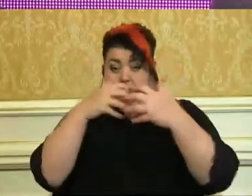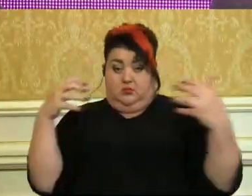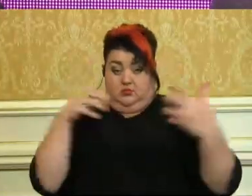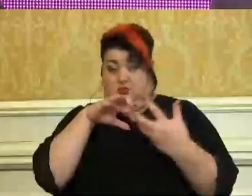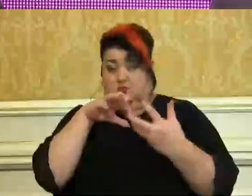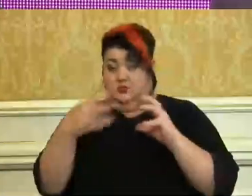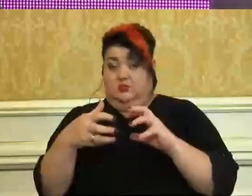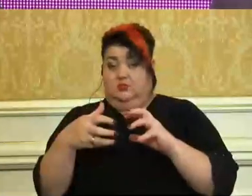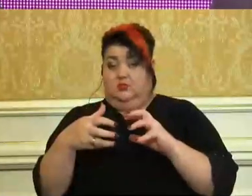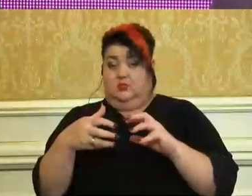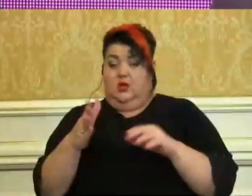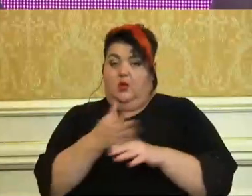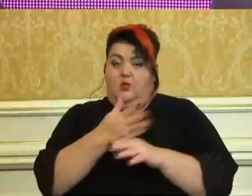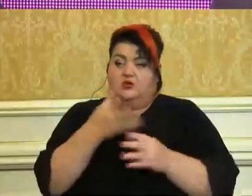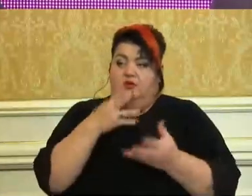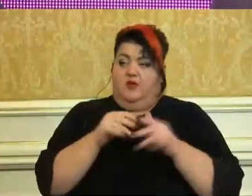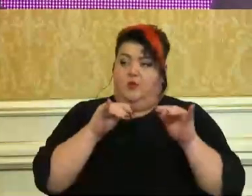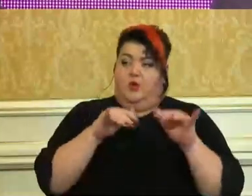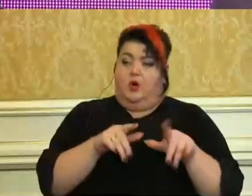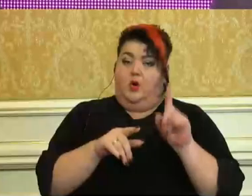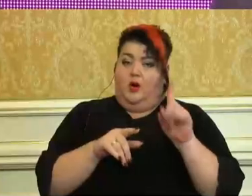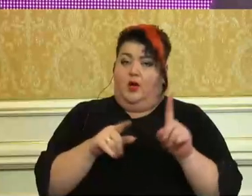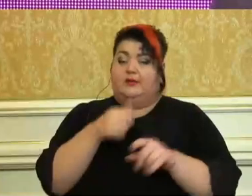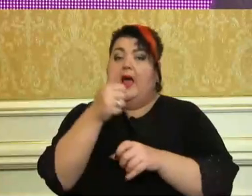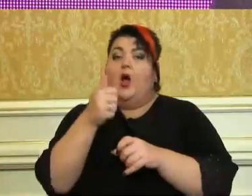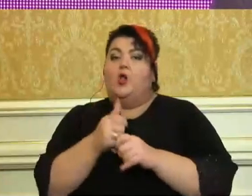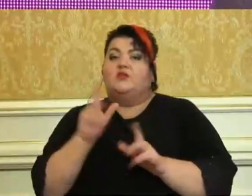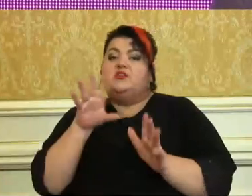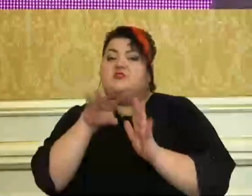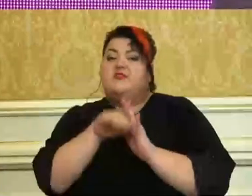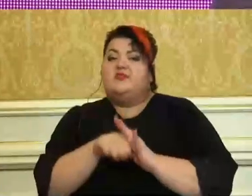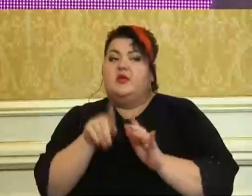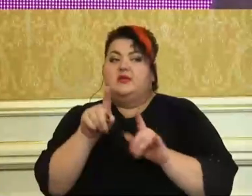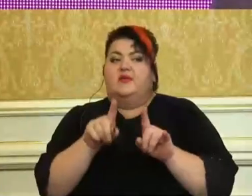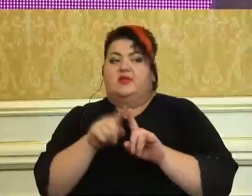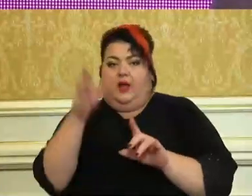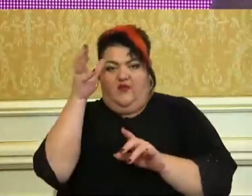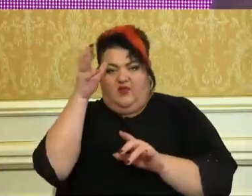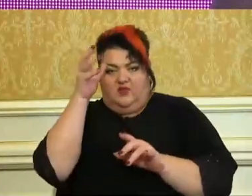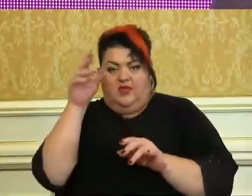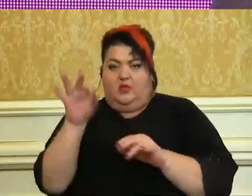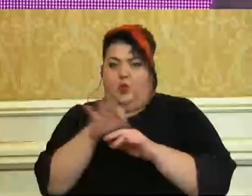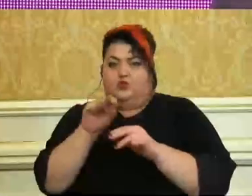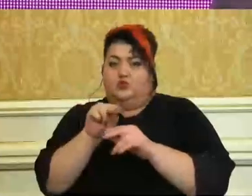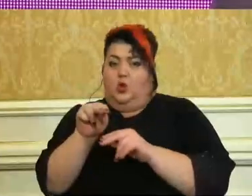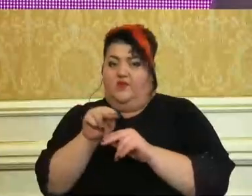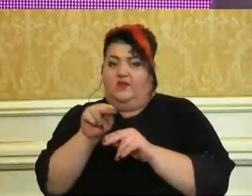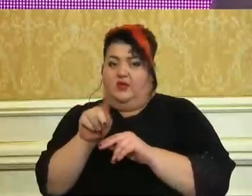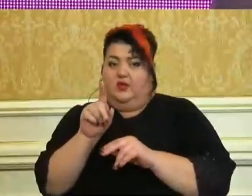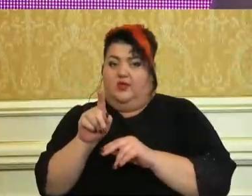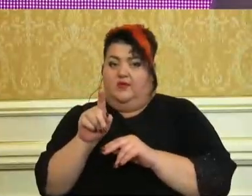the right attitudes towards the roles. And the main investment is to educate men.